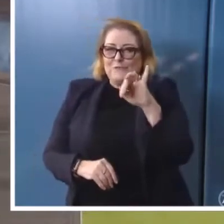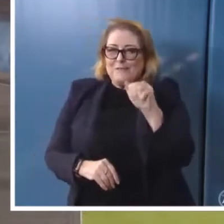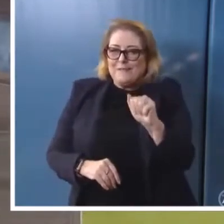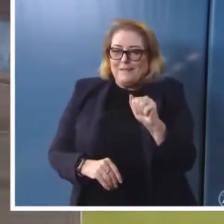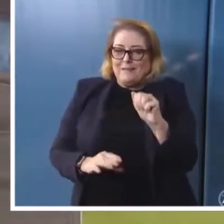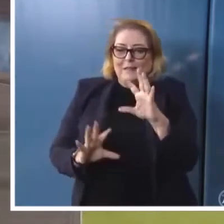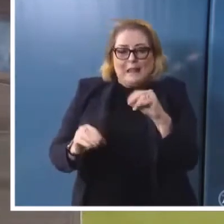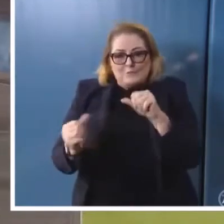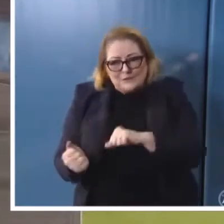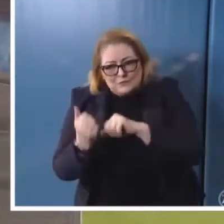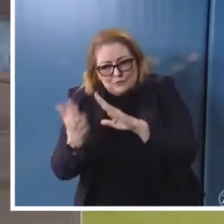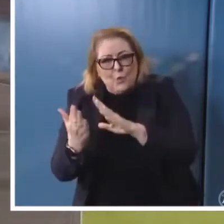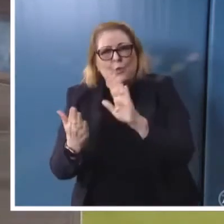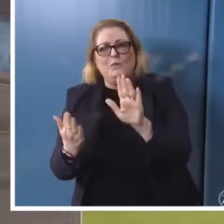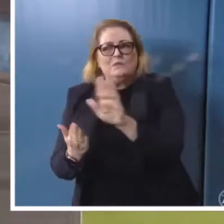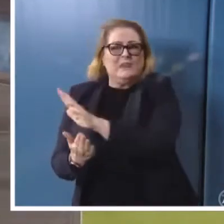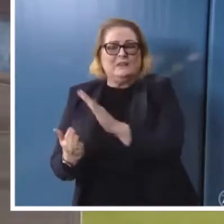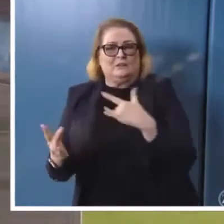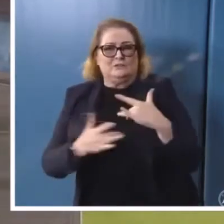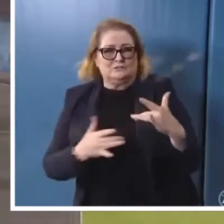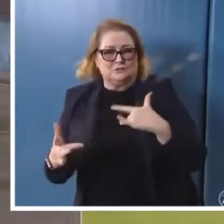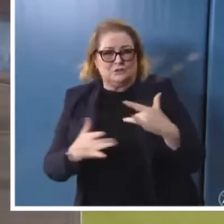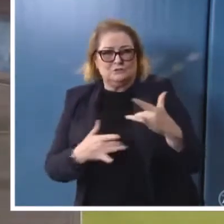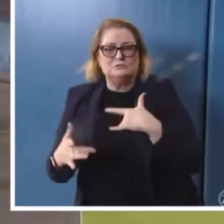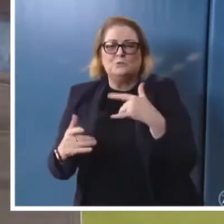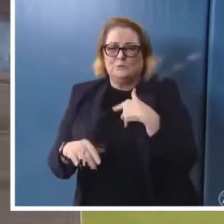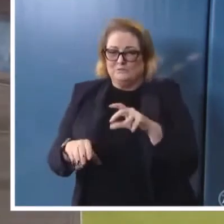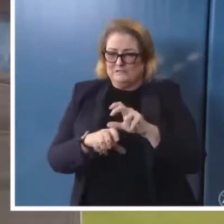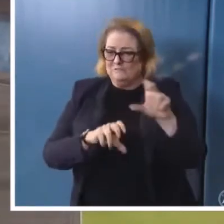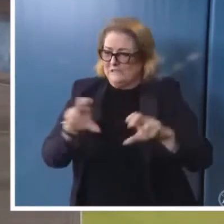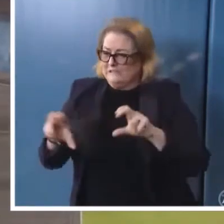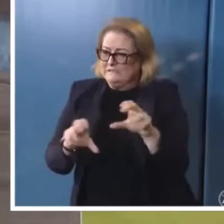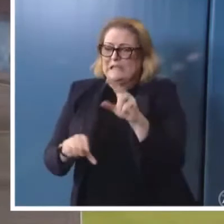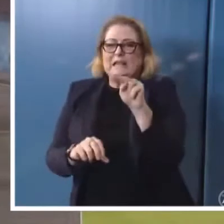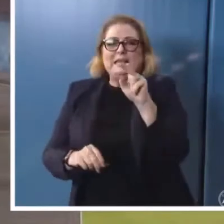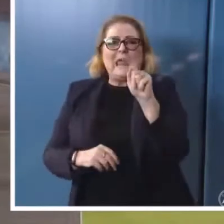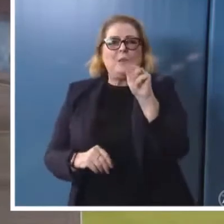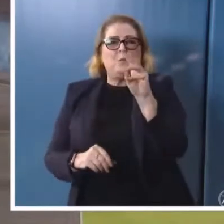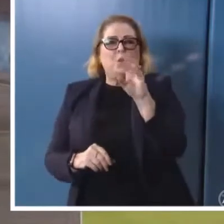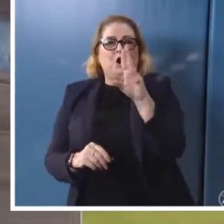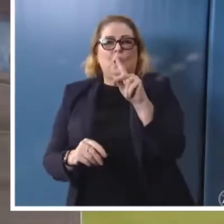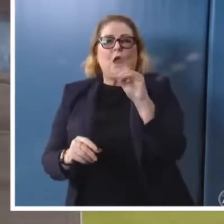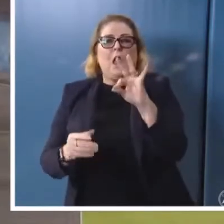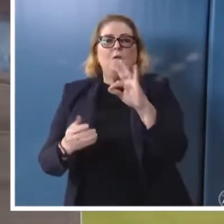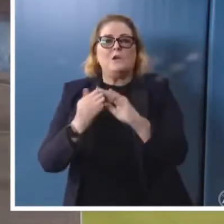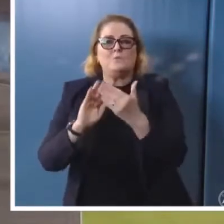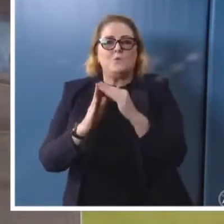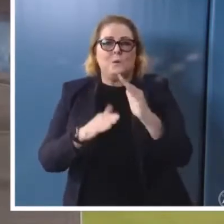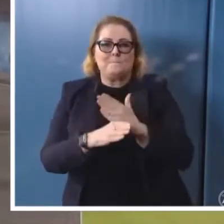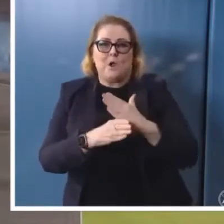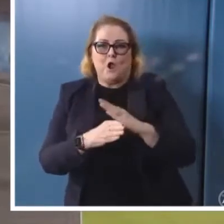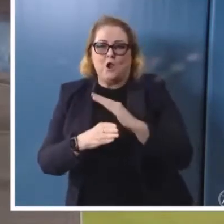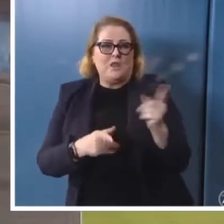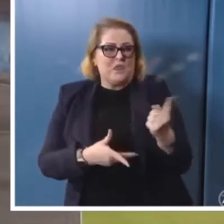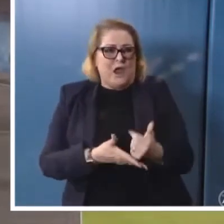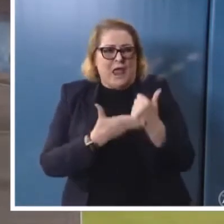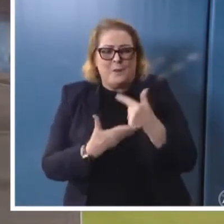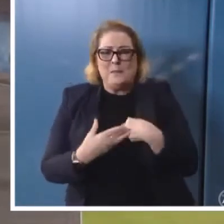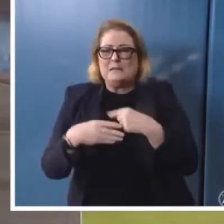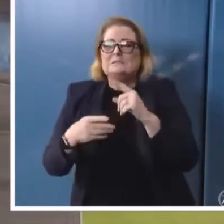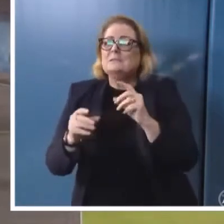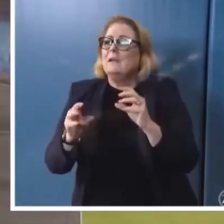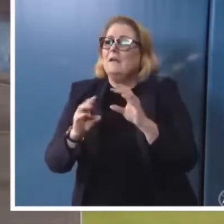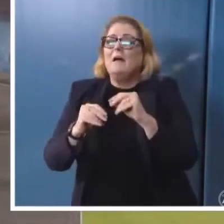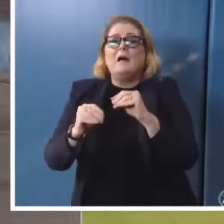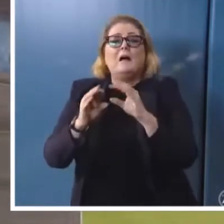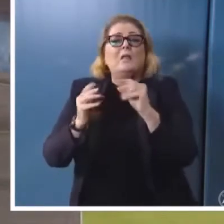address those concerns, we've invested in a large network of trusted community partners, and they're helping us spread the word in many